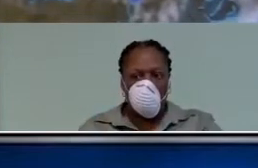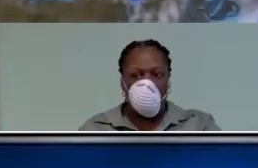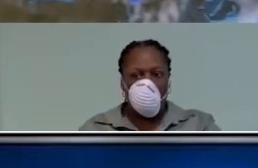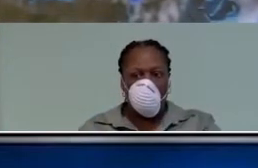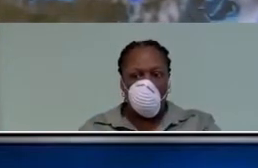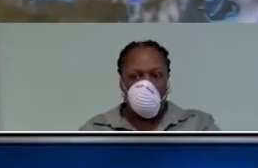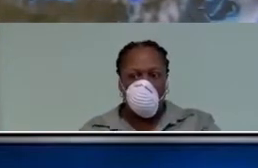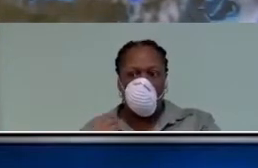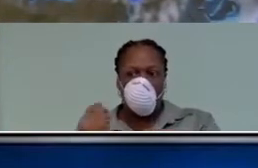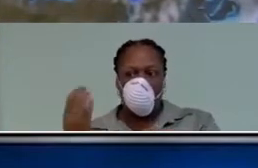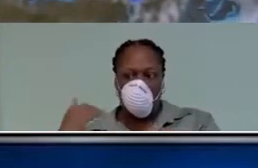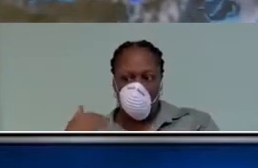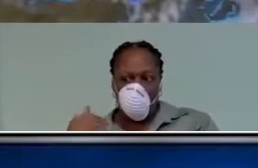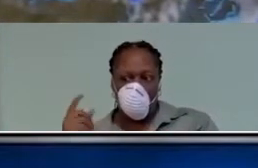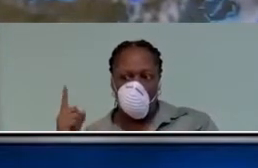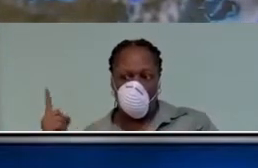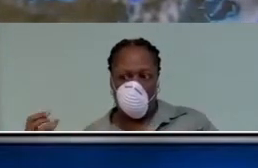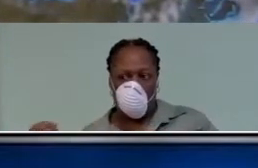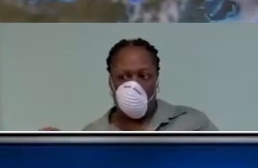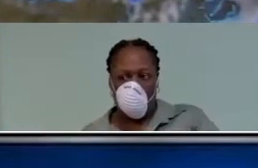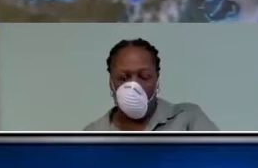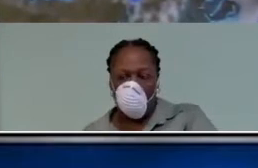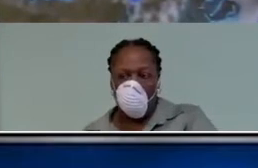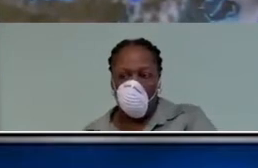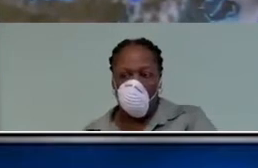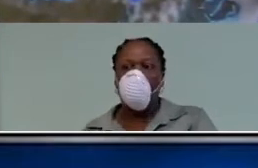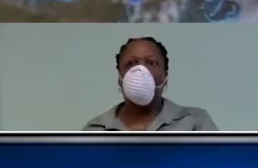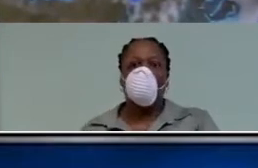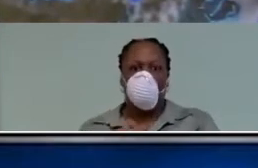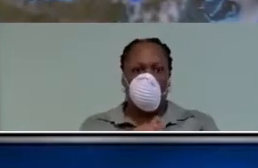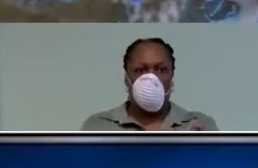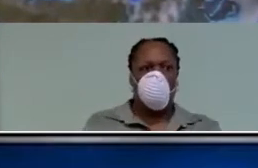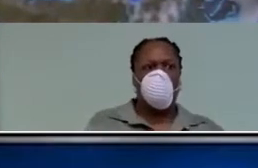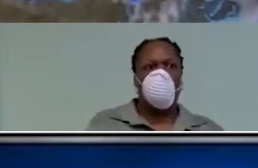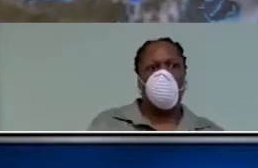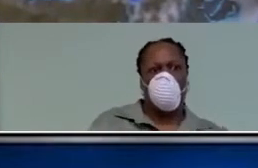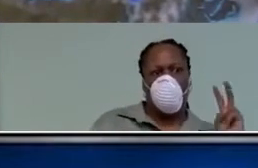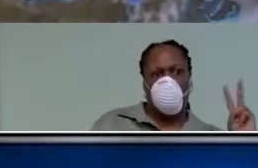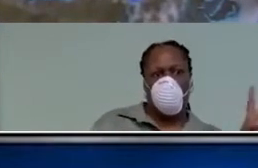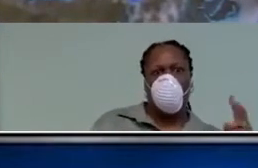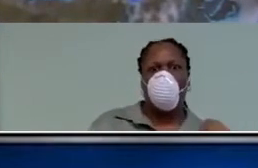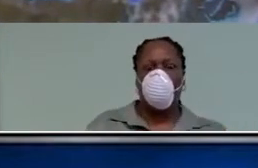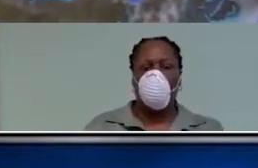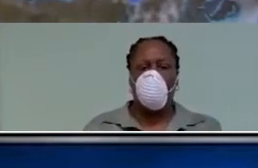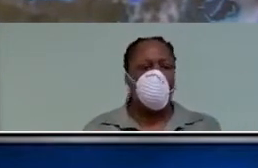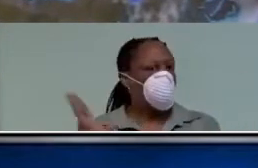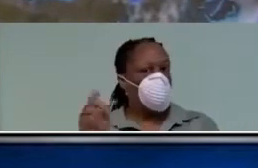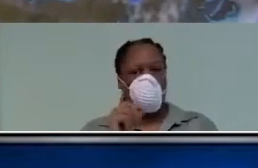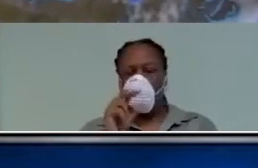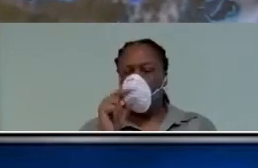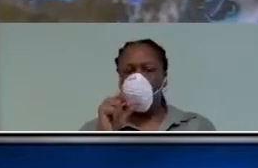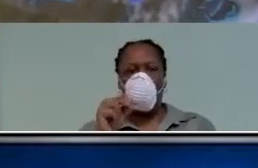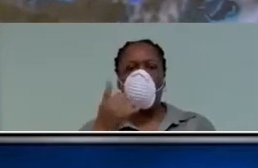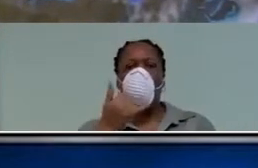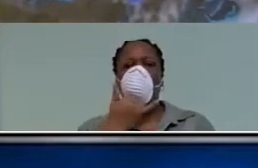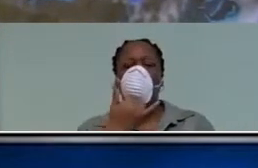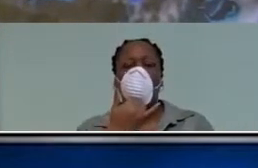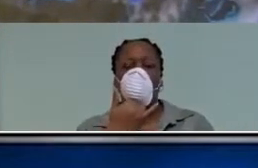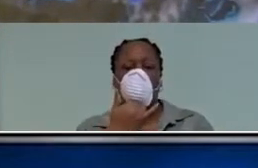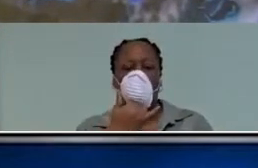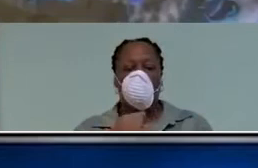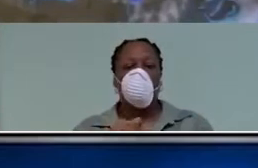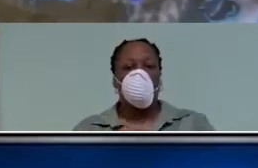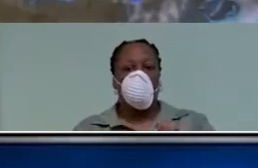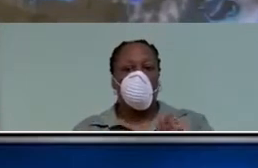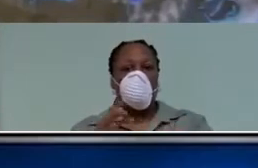of the distribution, we are working with Mr. Samuel and his team. We have some ideas on different angles that we can go from